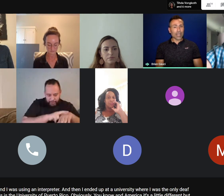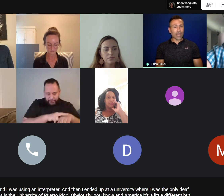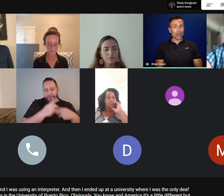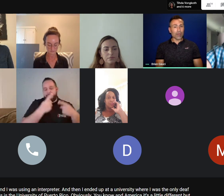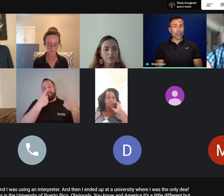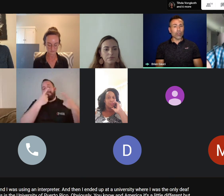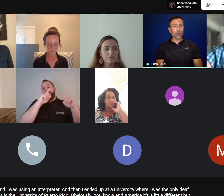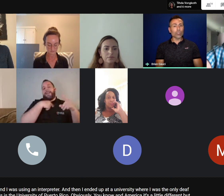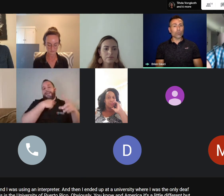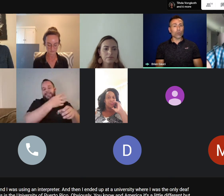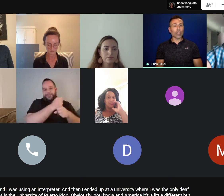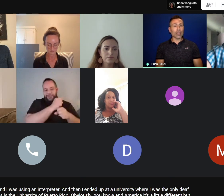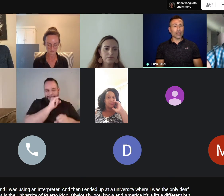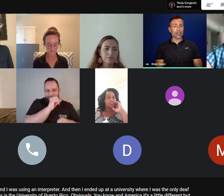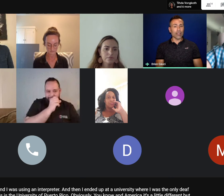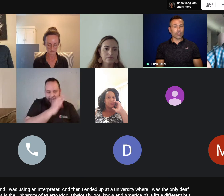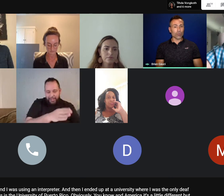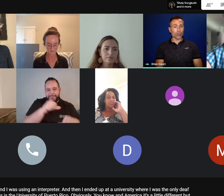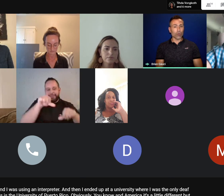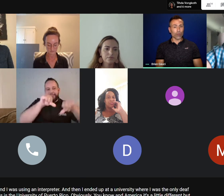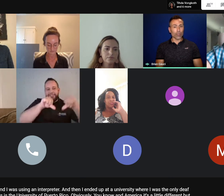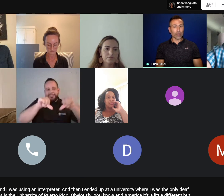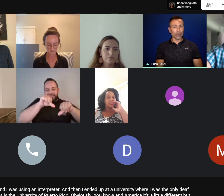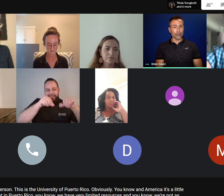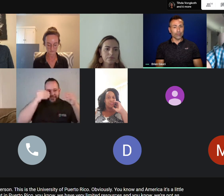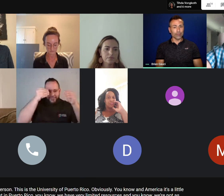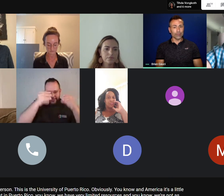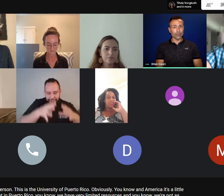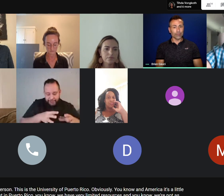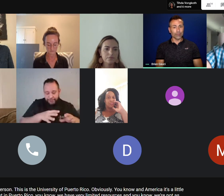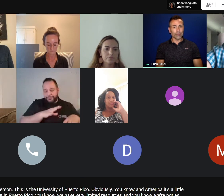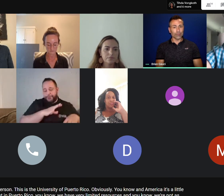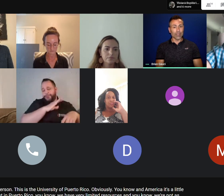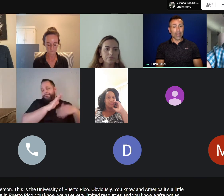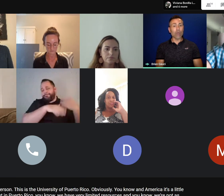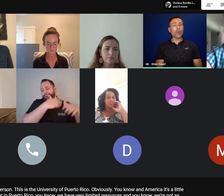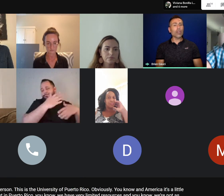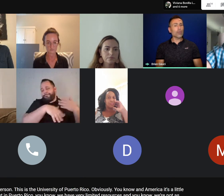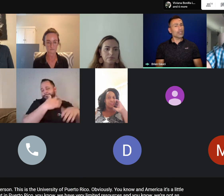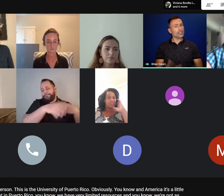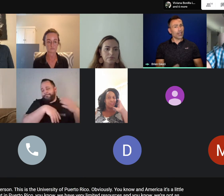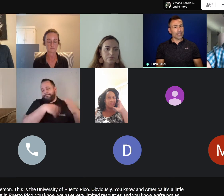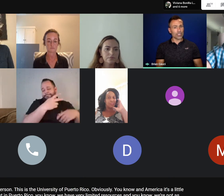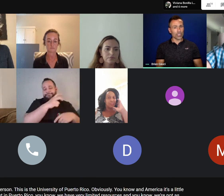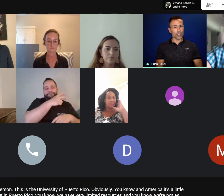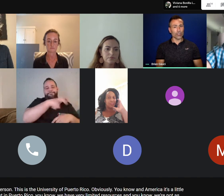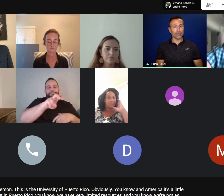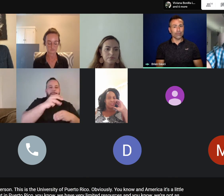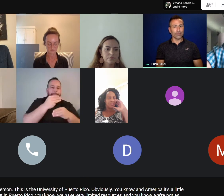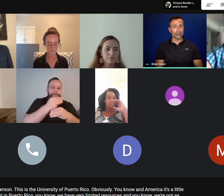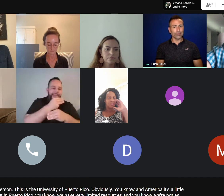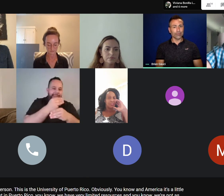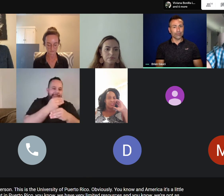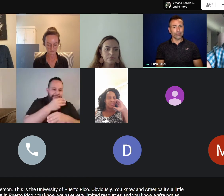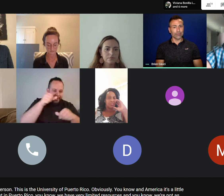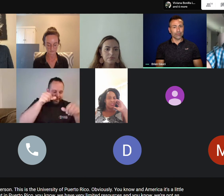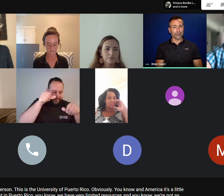So at that time, my goal was to work at the deaf school in Puerto Rico. I wanted to be a science teacher.